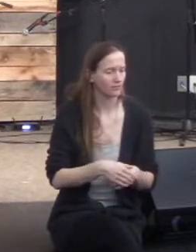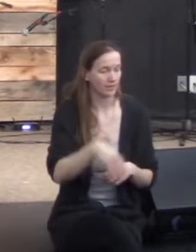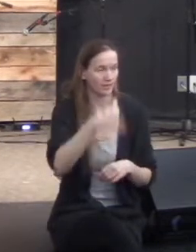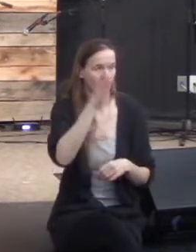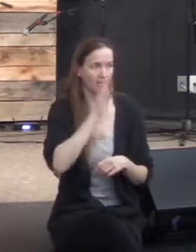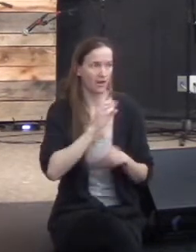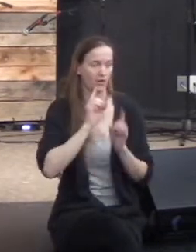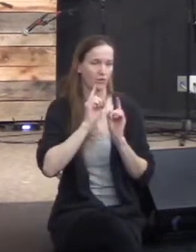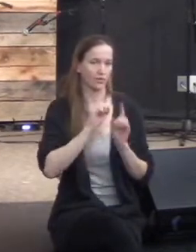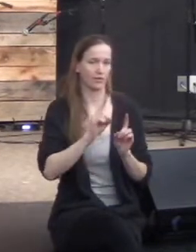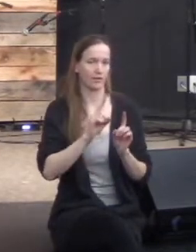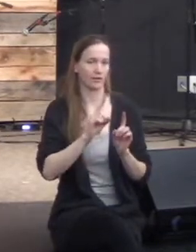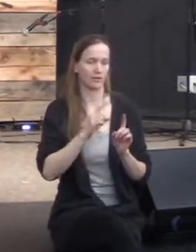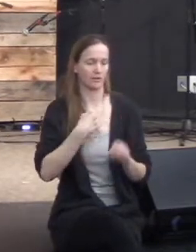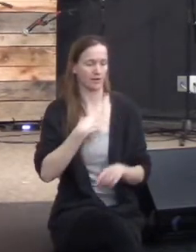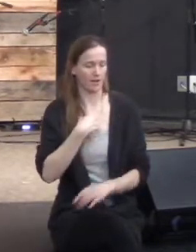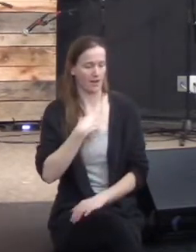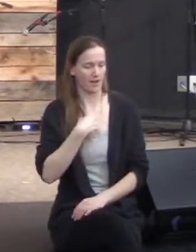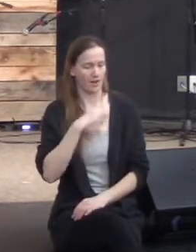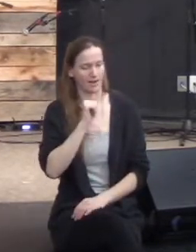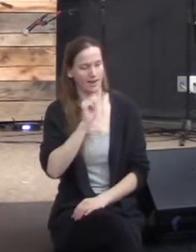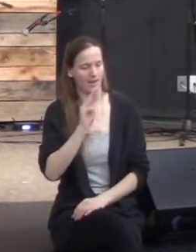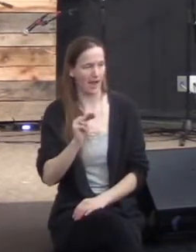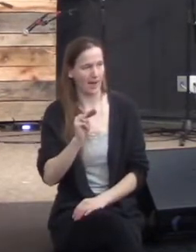respond, I am.